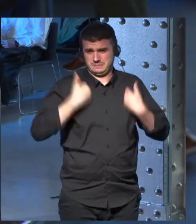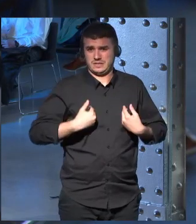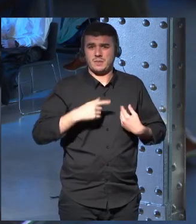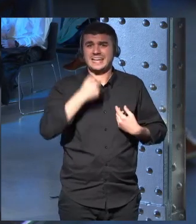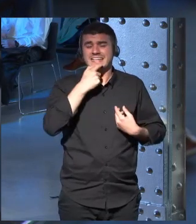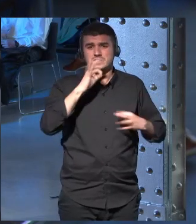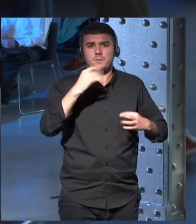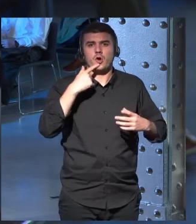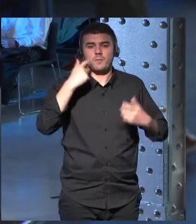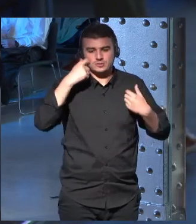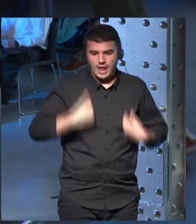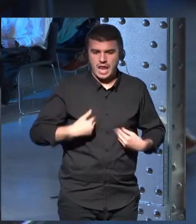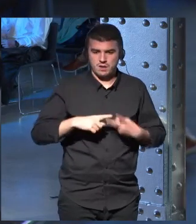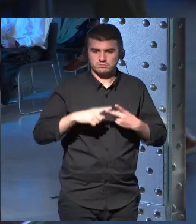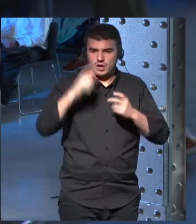philosophical level,